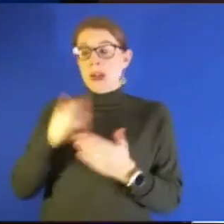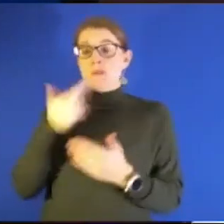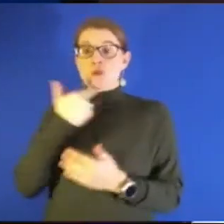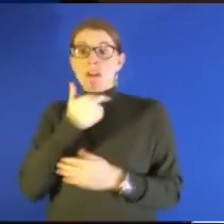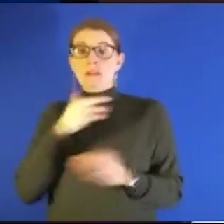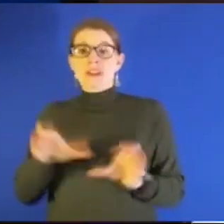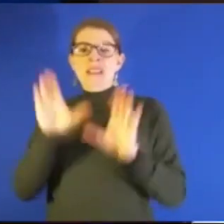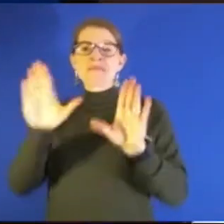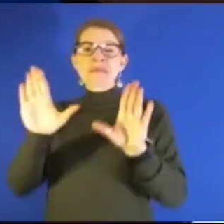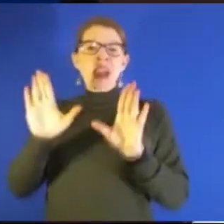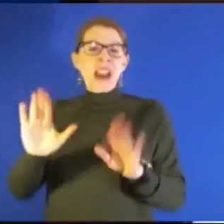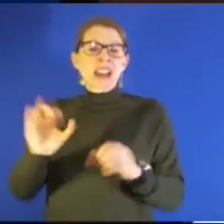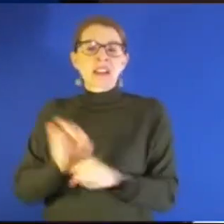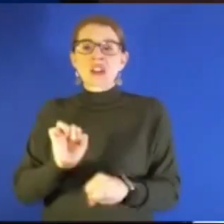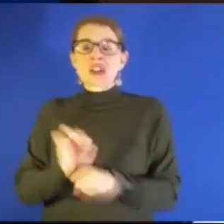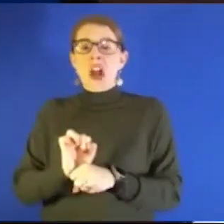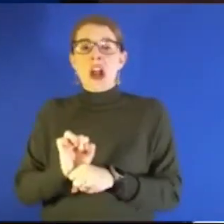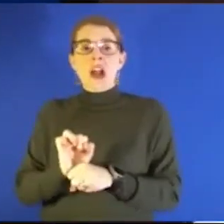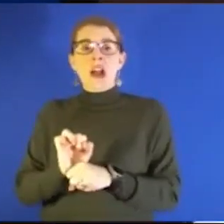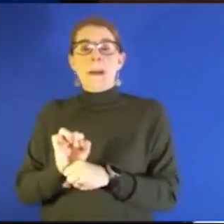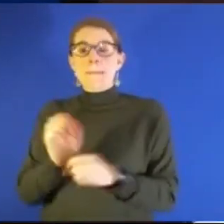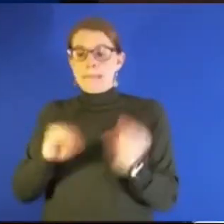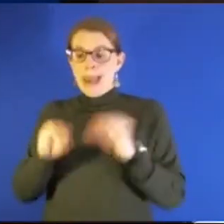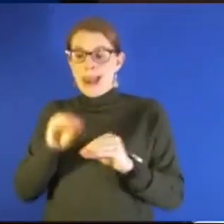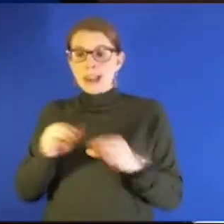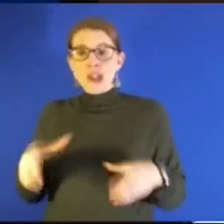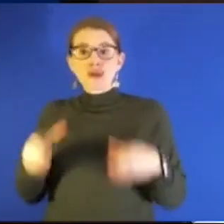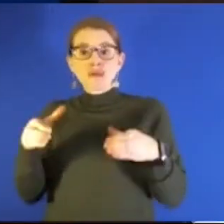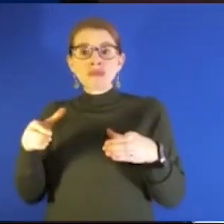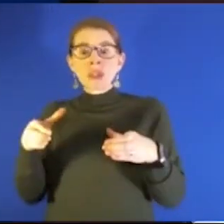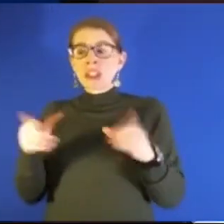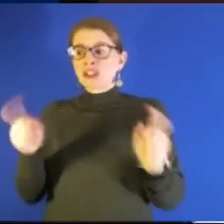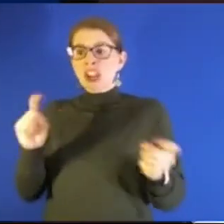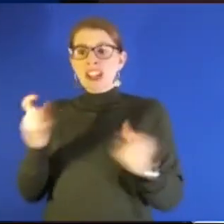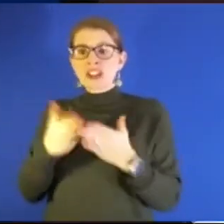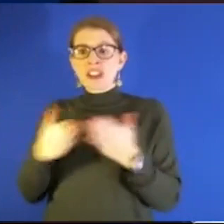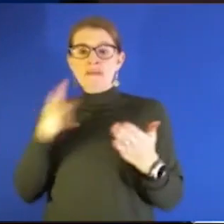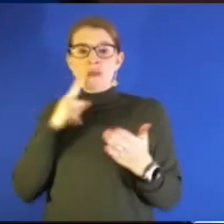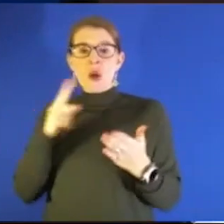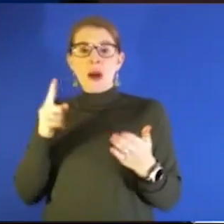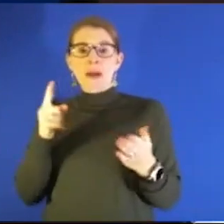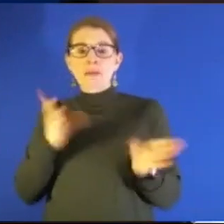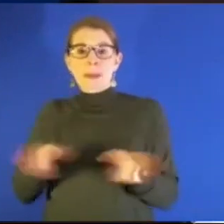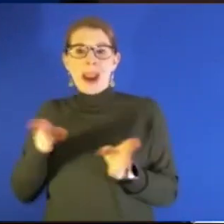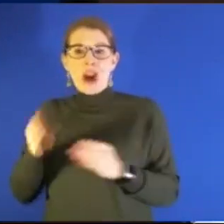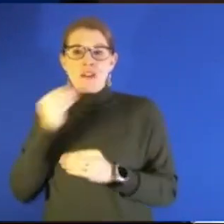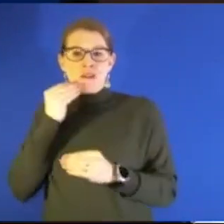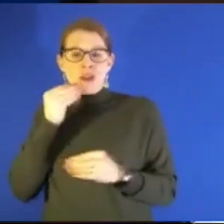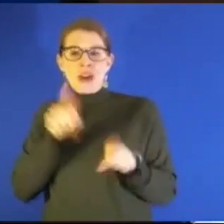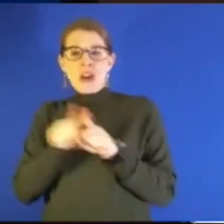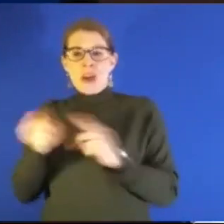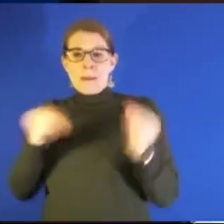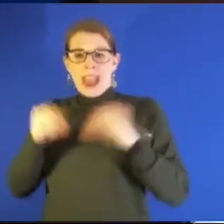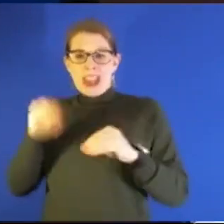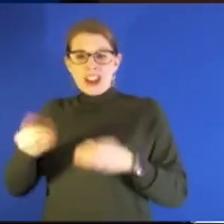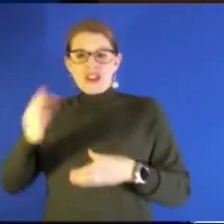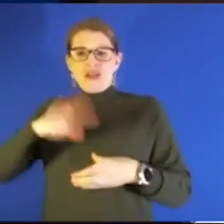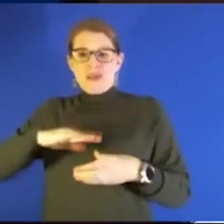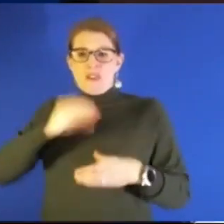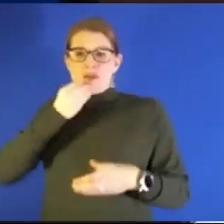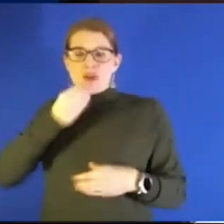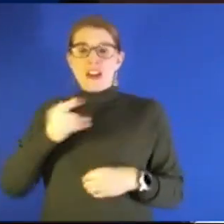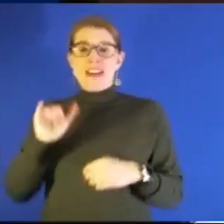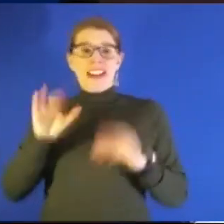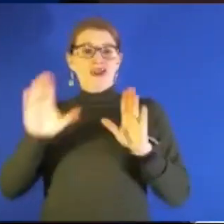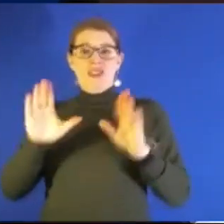amazing job at both how they've packaged. They've changed things up a little bit and prepared their food, so it's really good. And so I think that's been great.